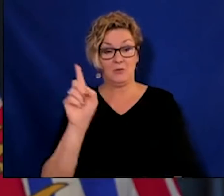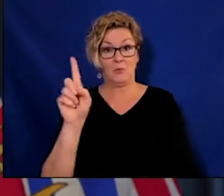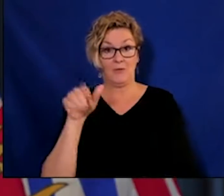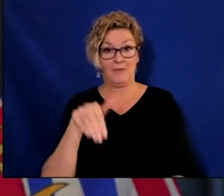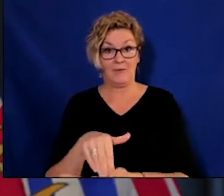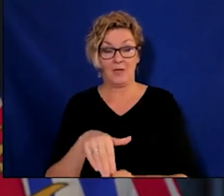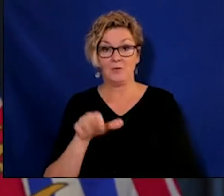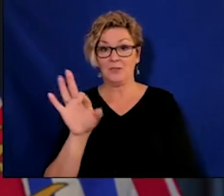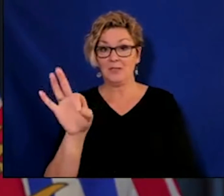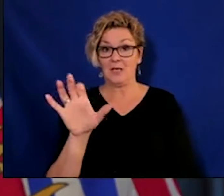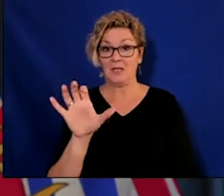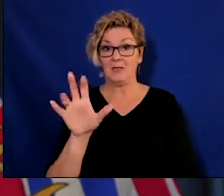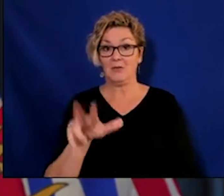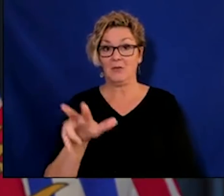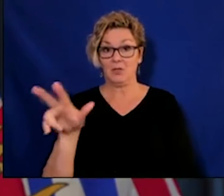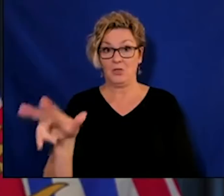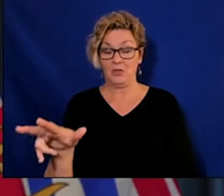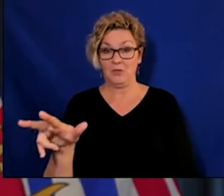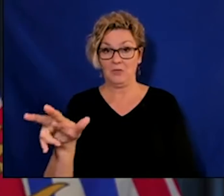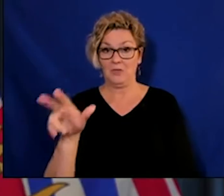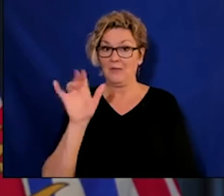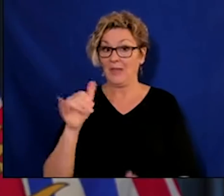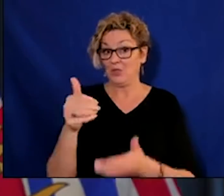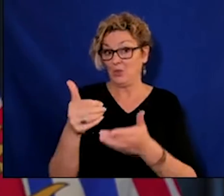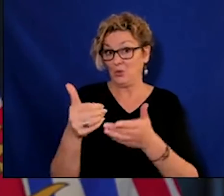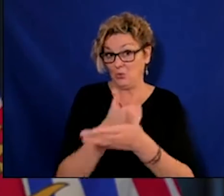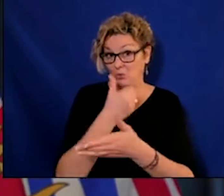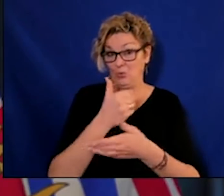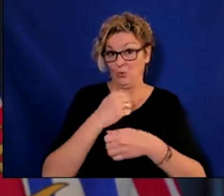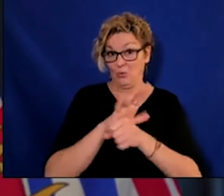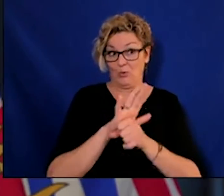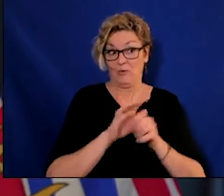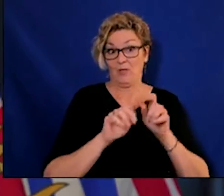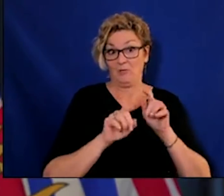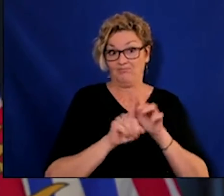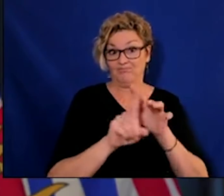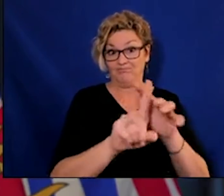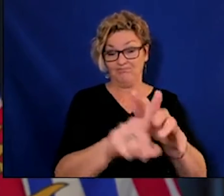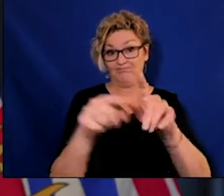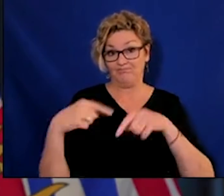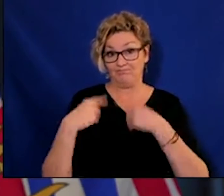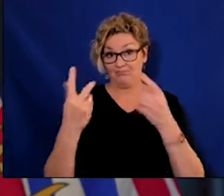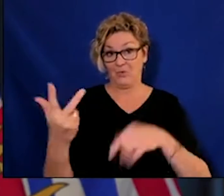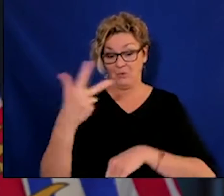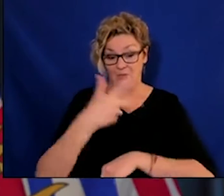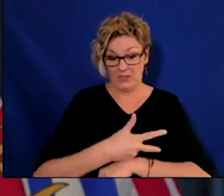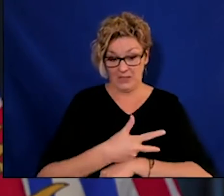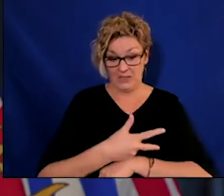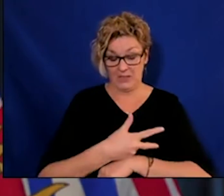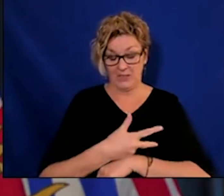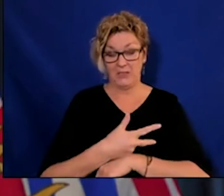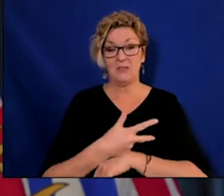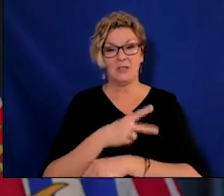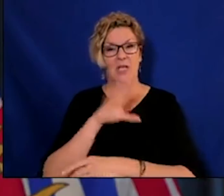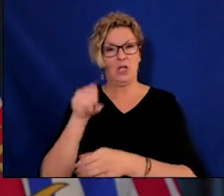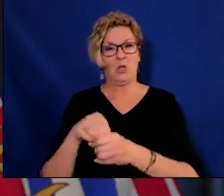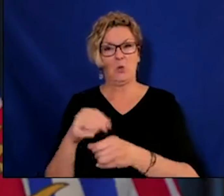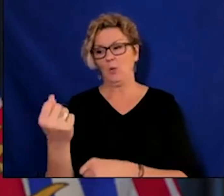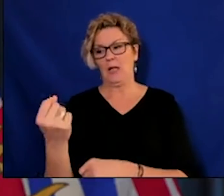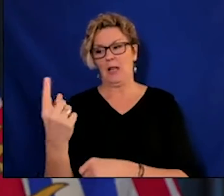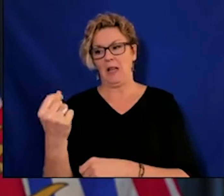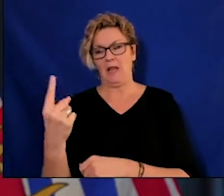1,933 new cases of COVID-19 over the past weekend, including 11 of which were epidemiologically